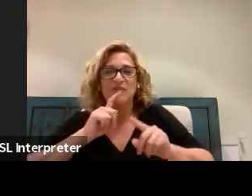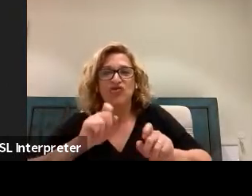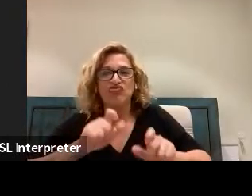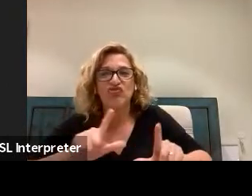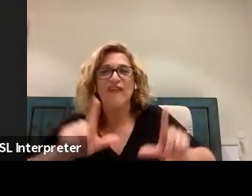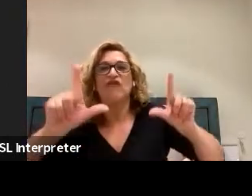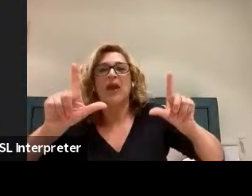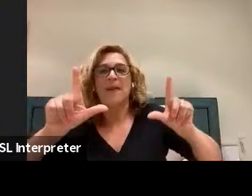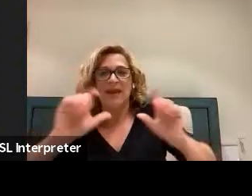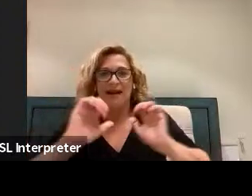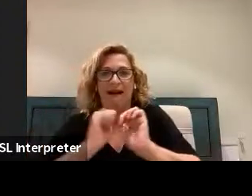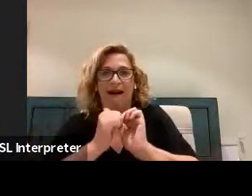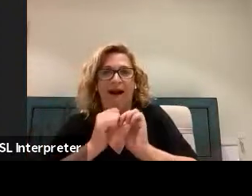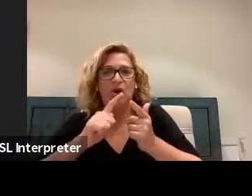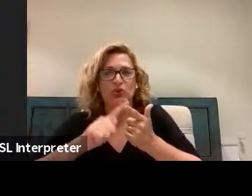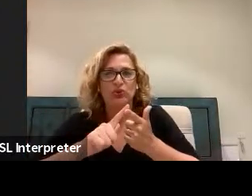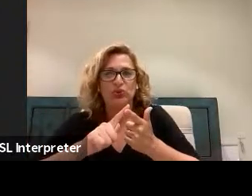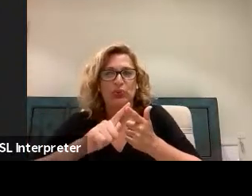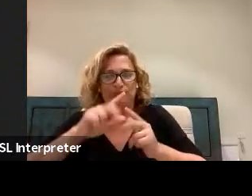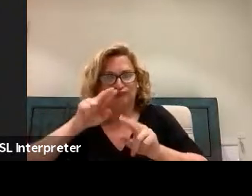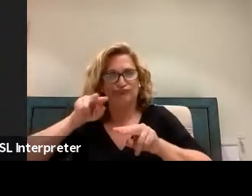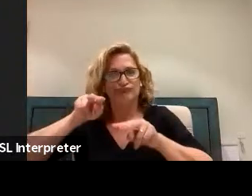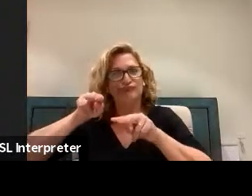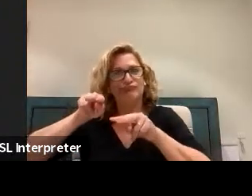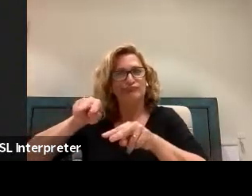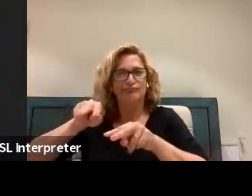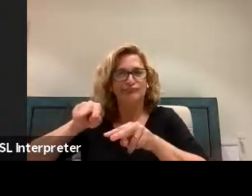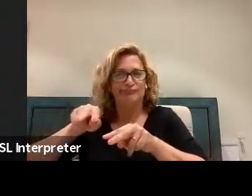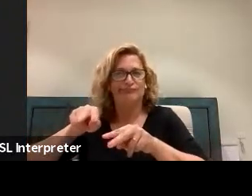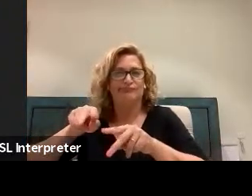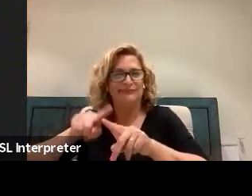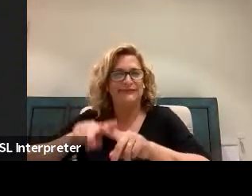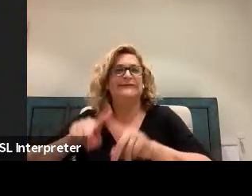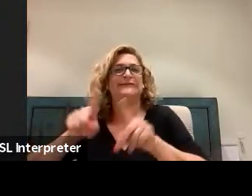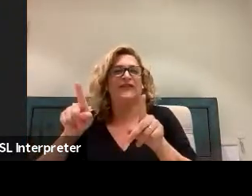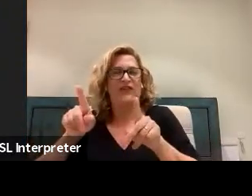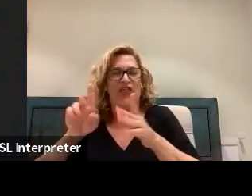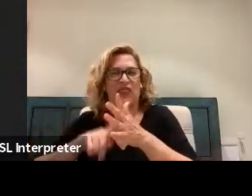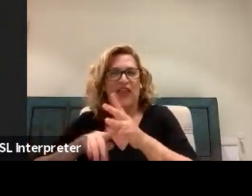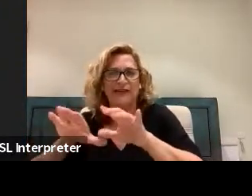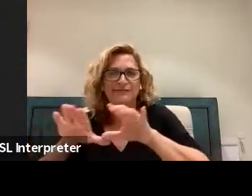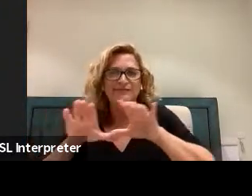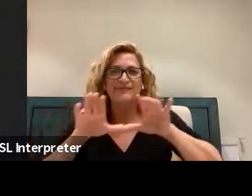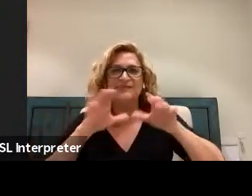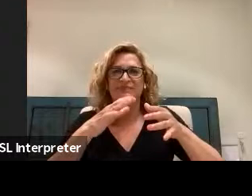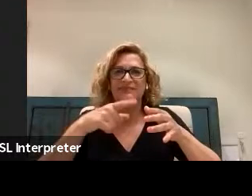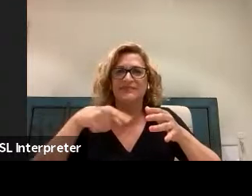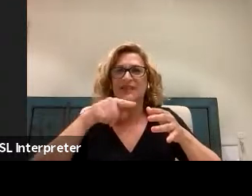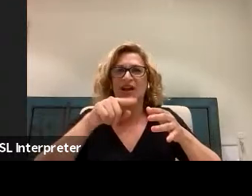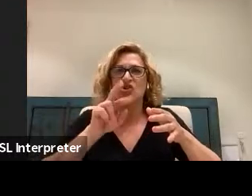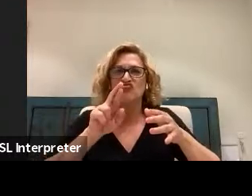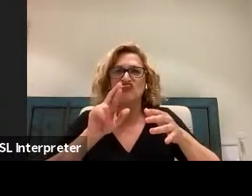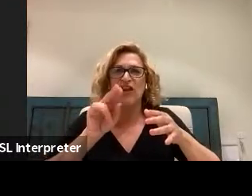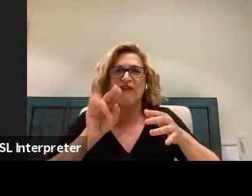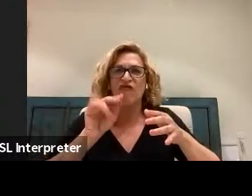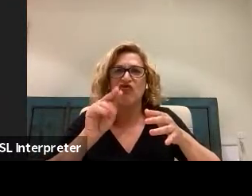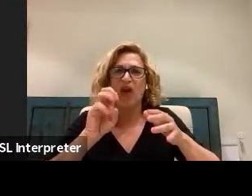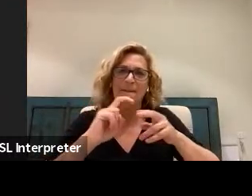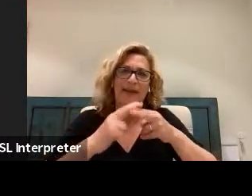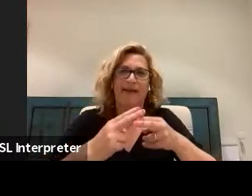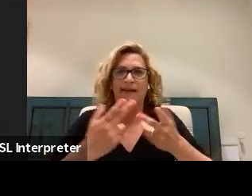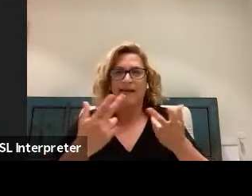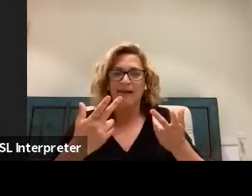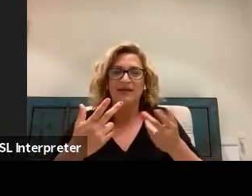and patronage to something, right? To thinking and reframing. Absolutely. I mean, that's like what I'm really